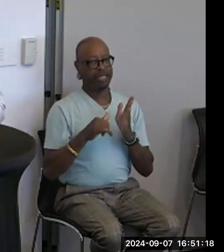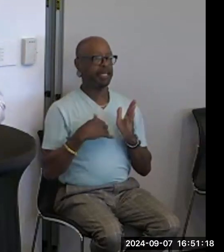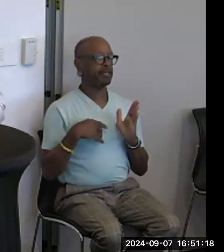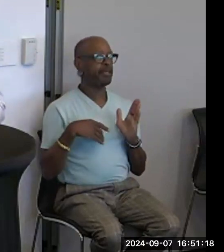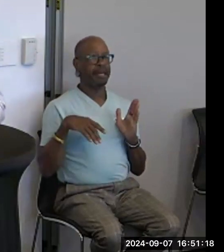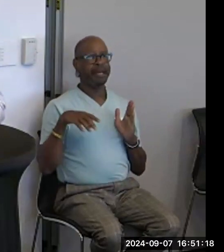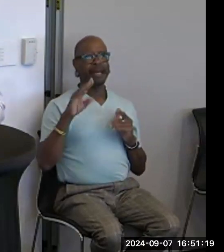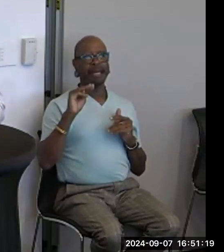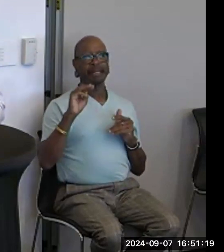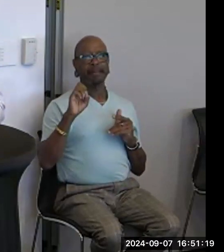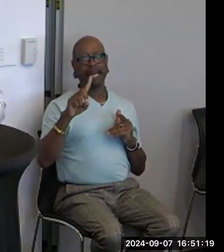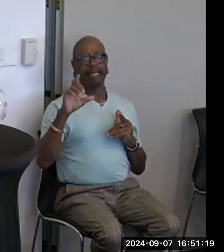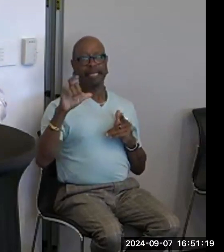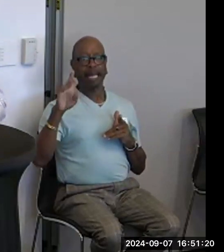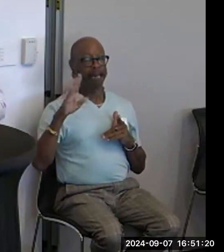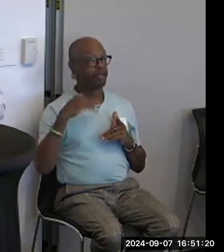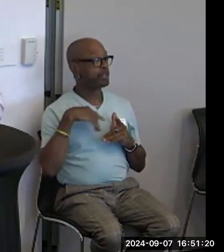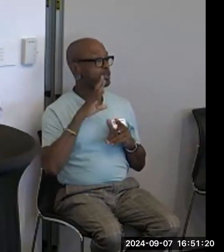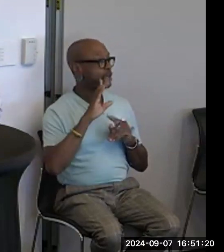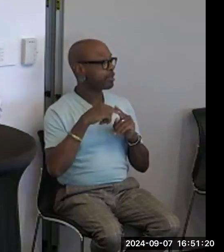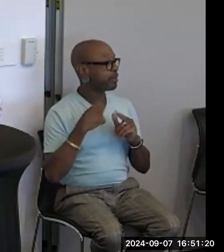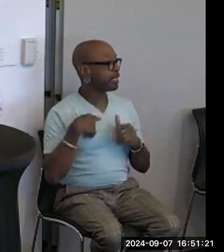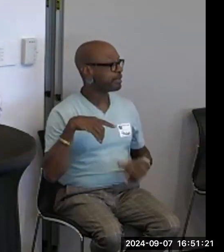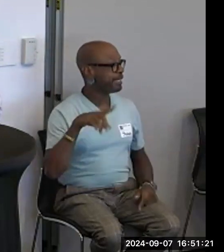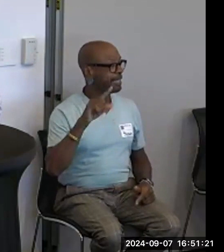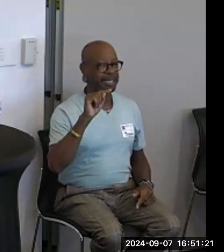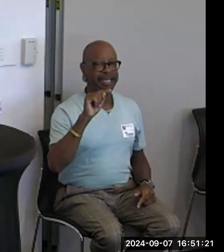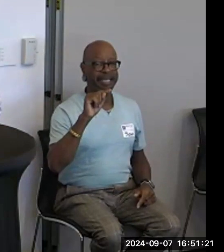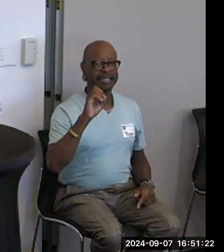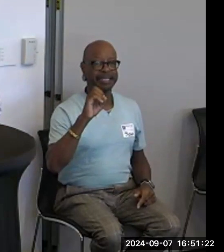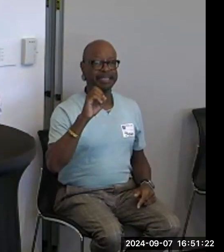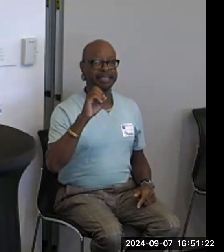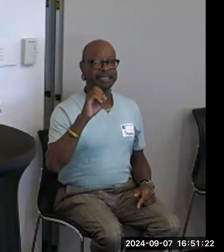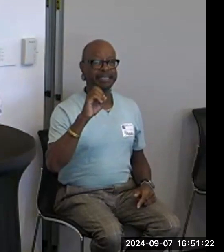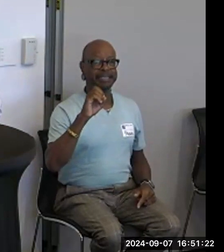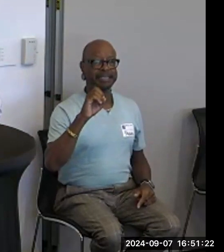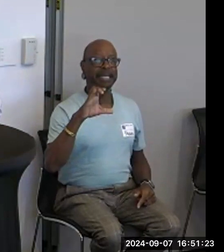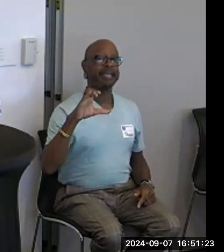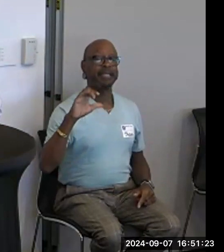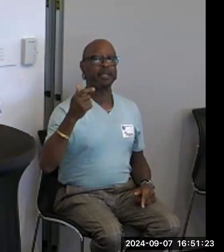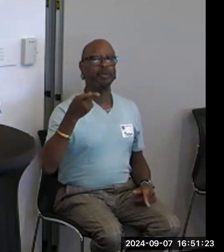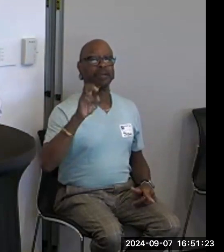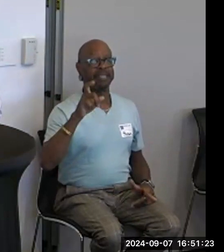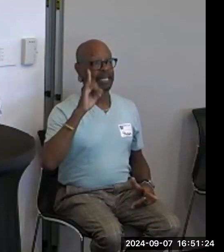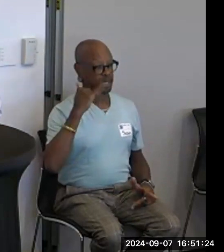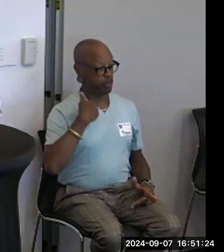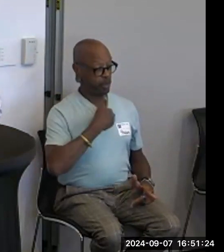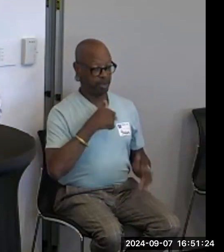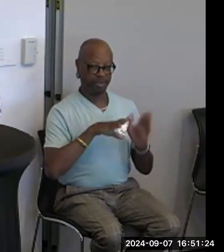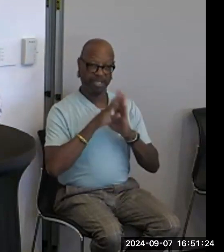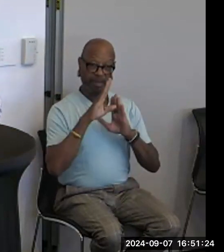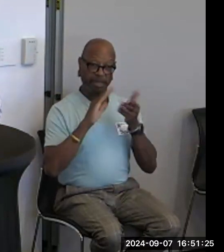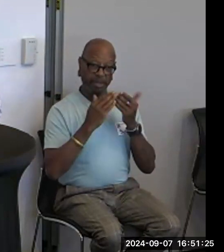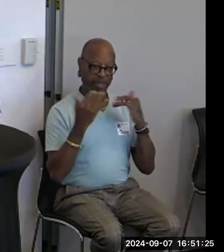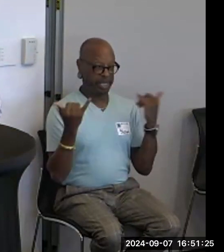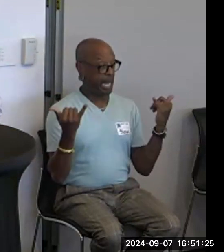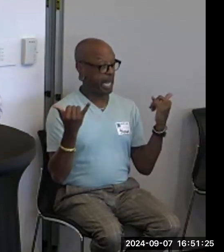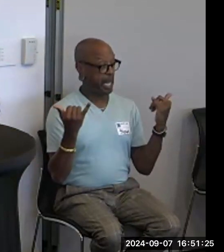talking about tactile graphics and talking about the future. I think we are developing community. I think we